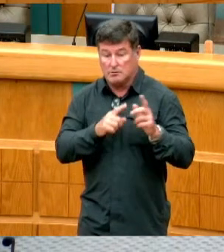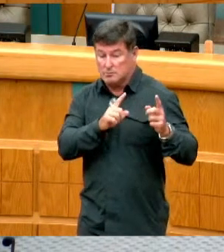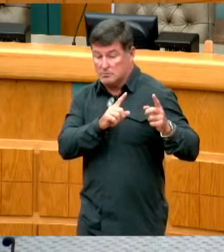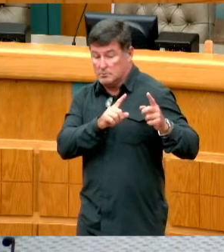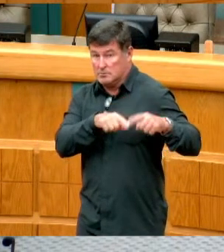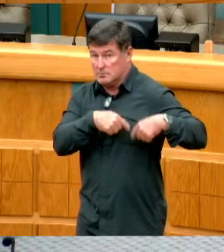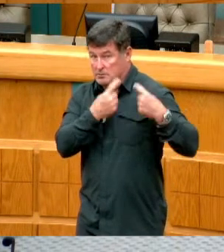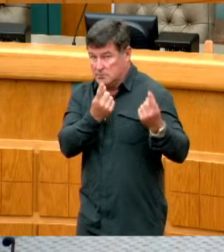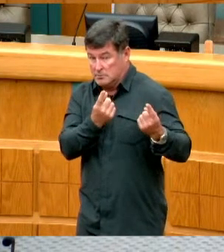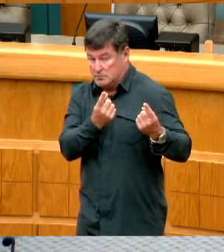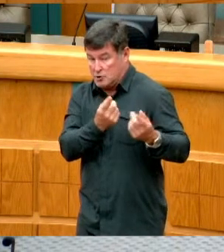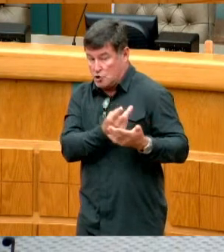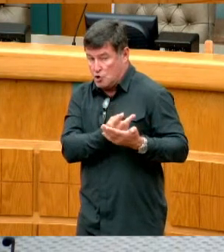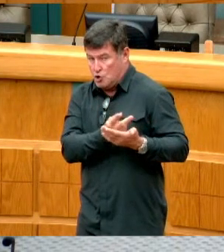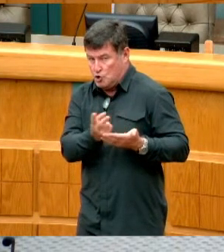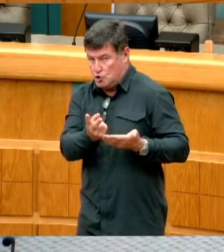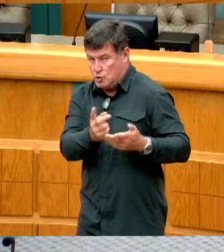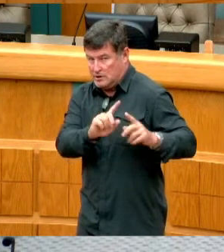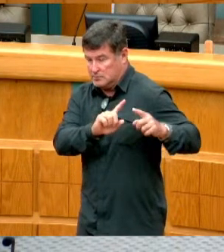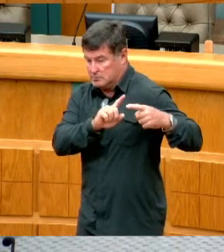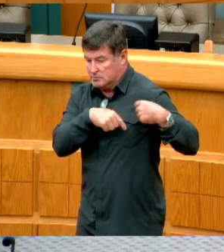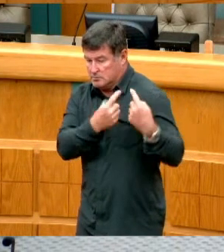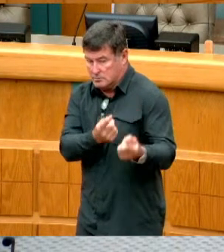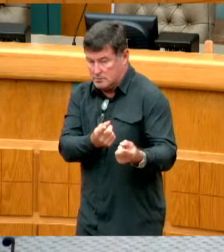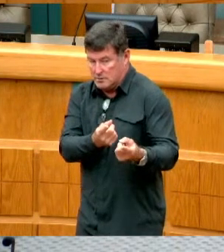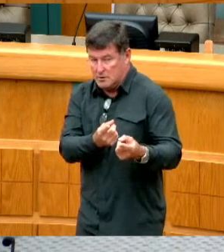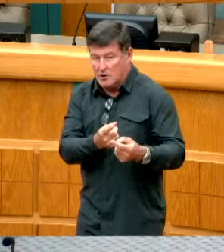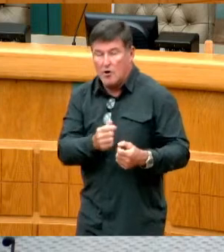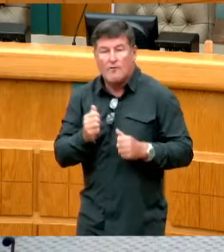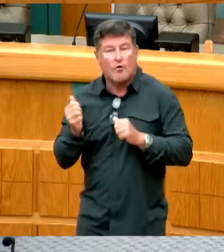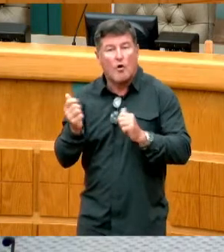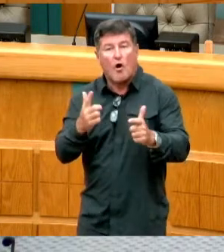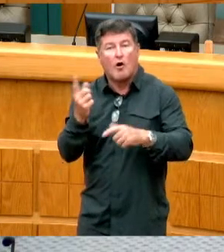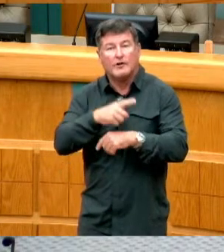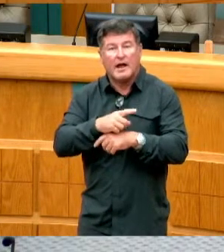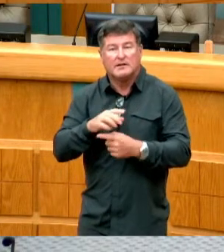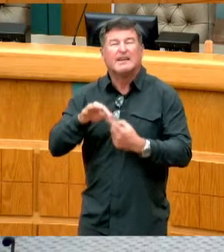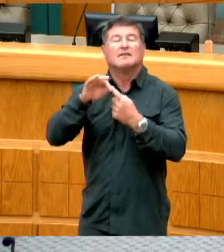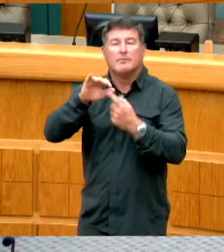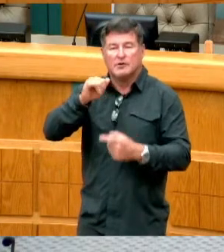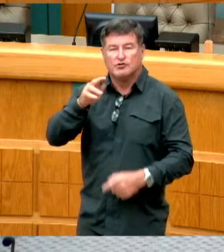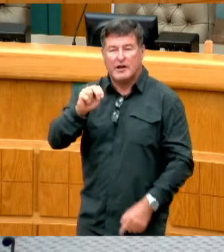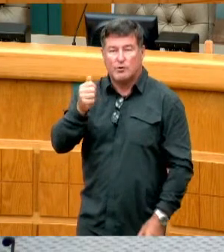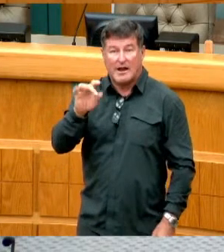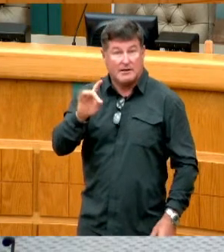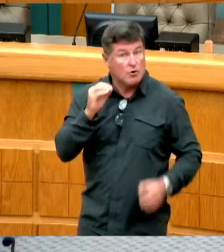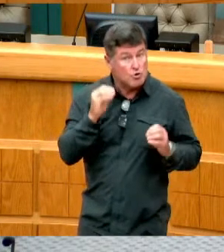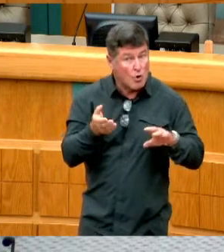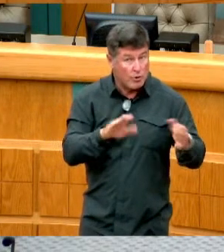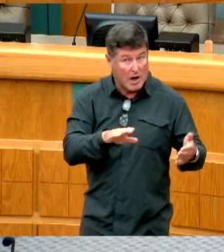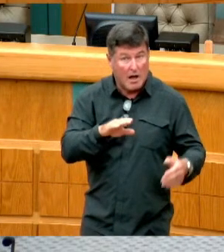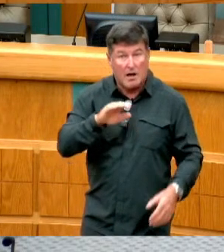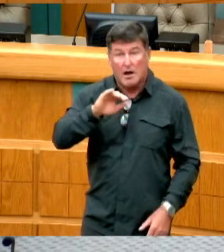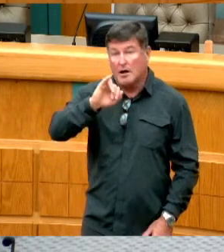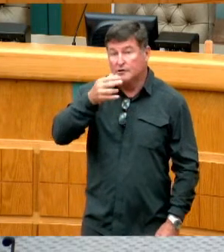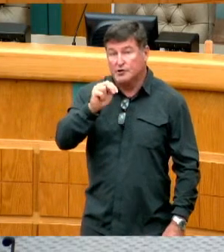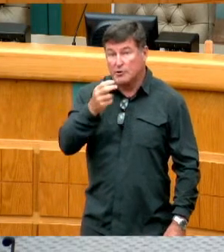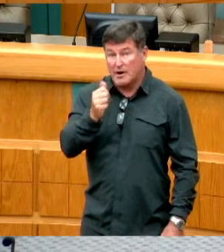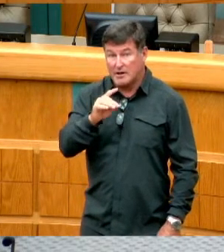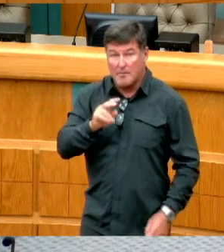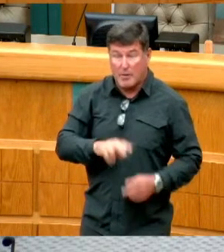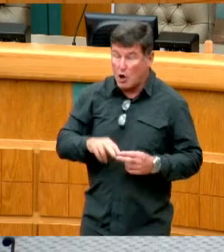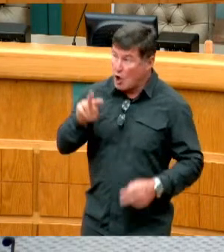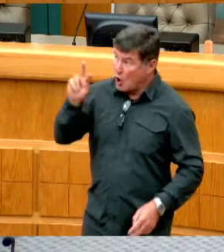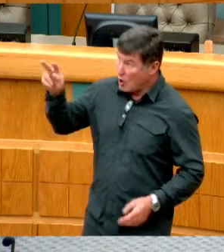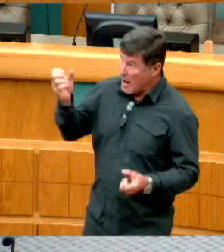here in Nueces County, every day except January the 18th, 2021, when there were no deaths. But if you look at that,